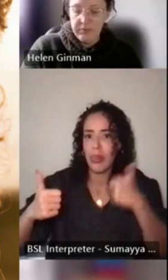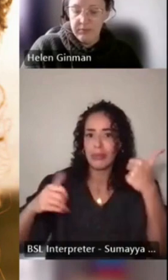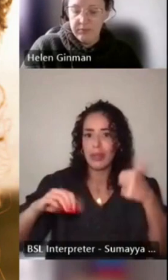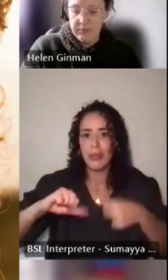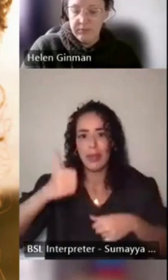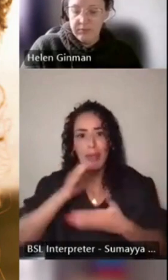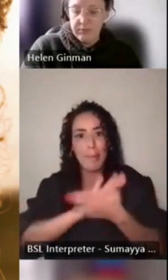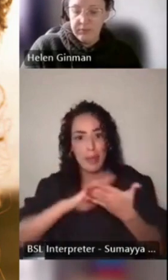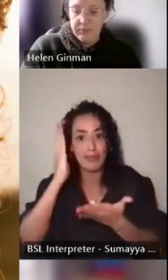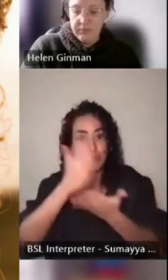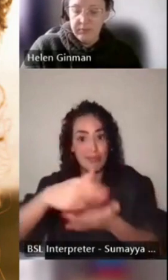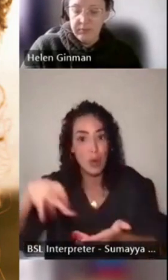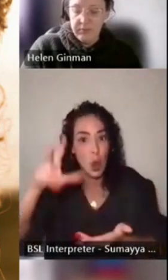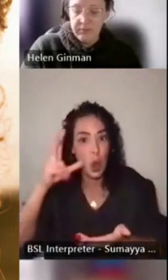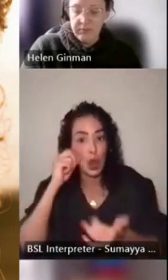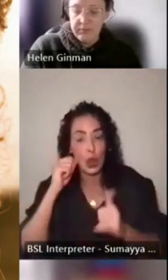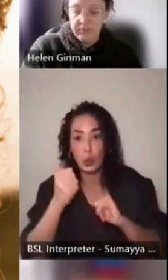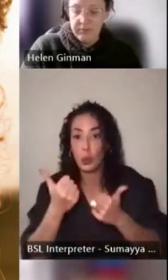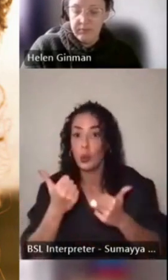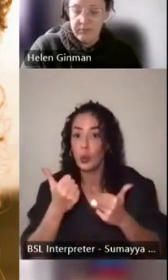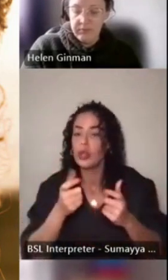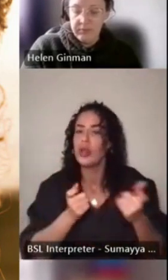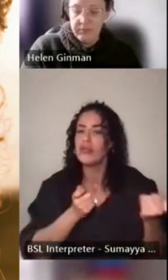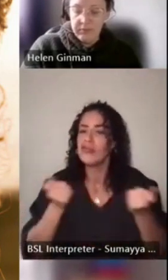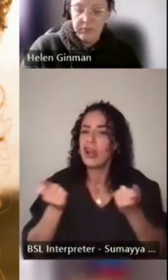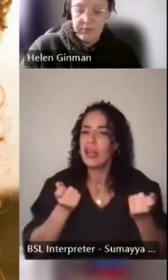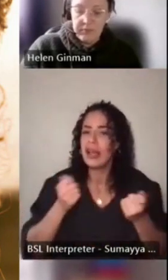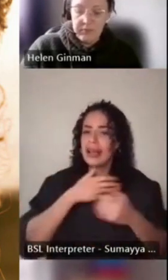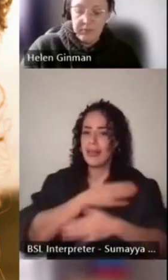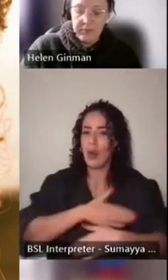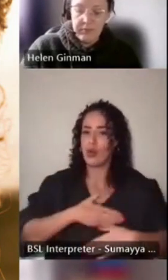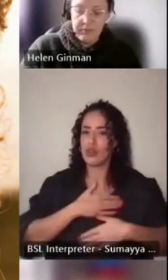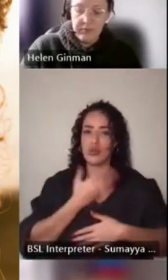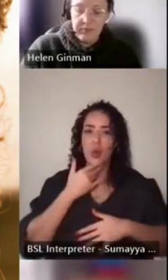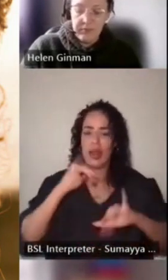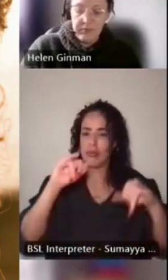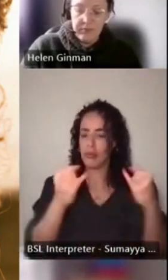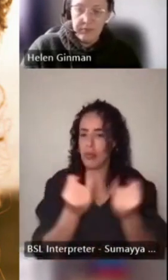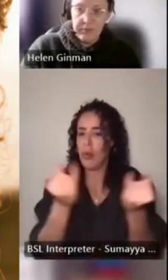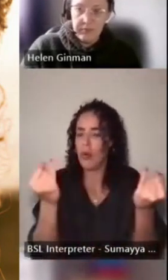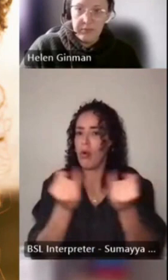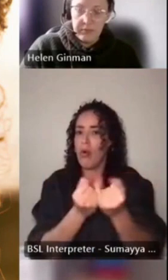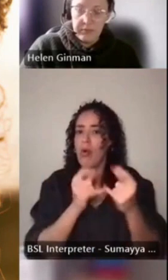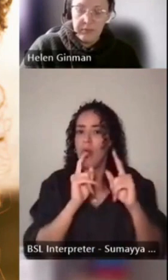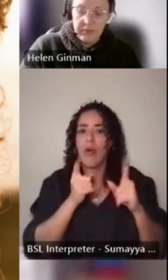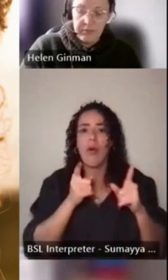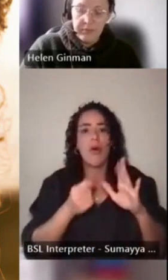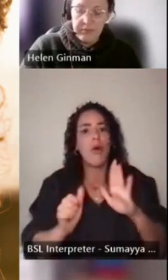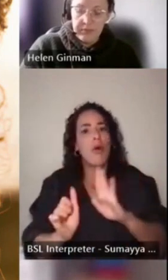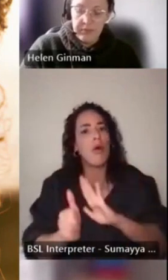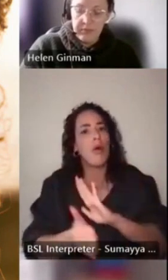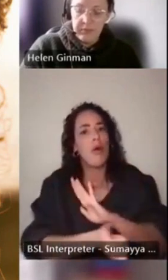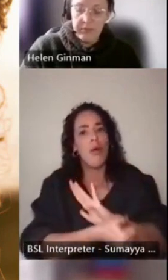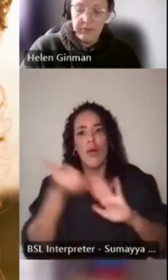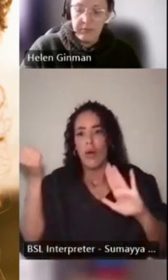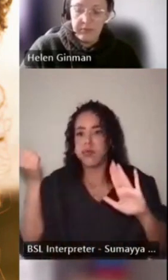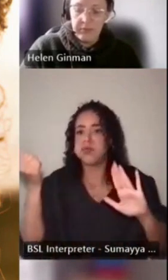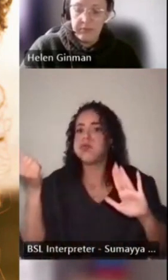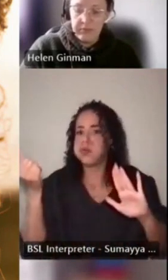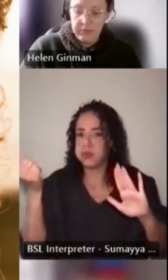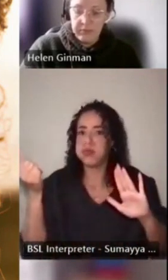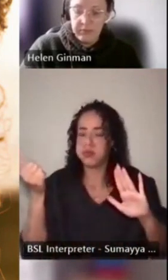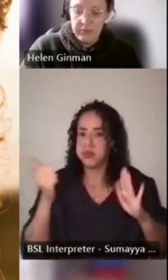of it. Okay, so regulating our emotions during a conflict is a crucial skill that can help us to maintain